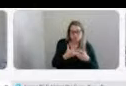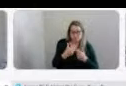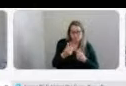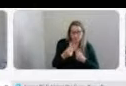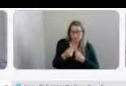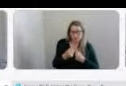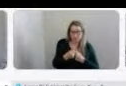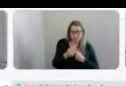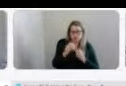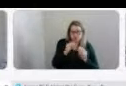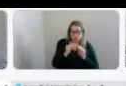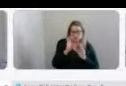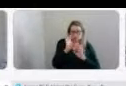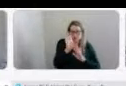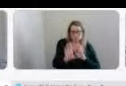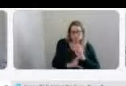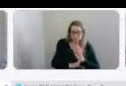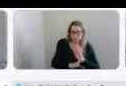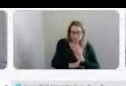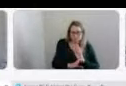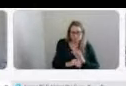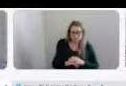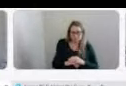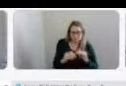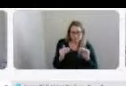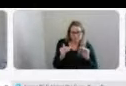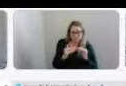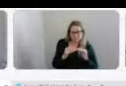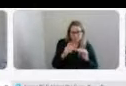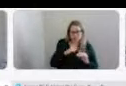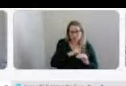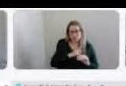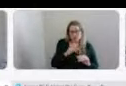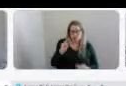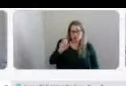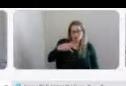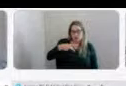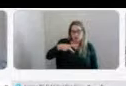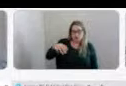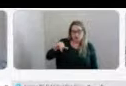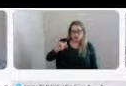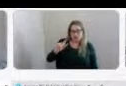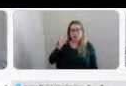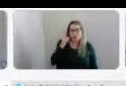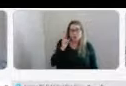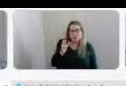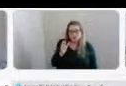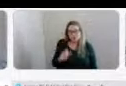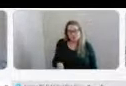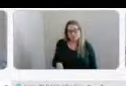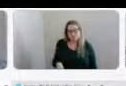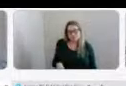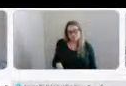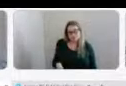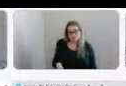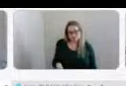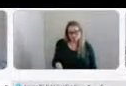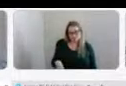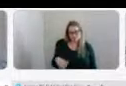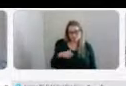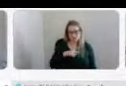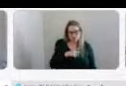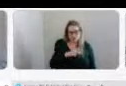constitution enshrining fair legislative mapping we are hearing about backdoor submissions of legislative maps